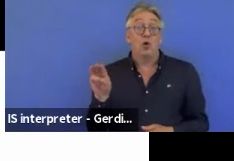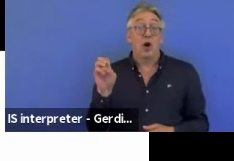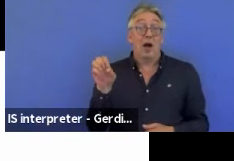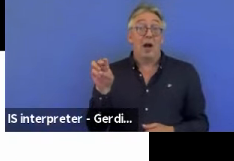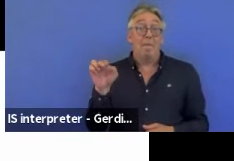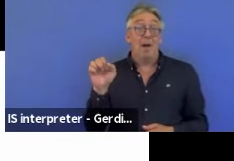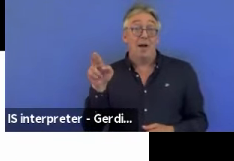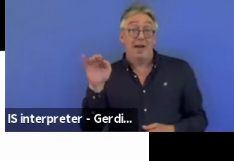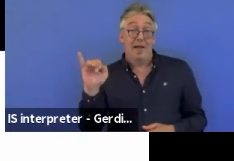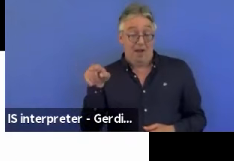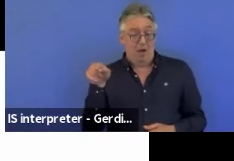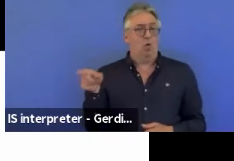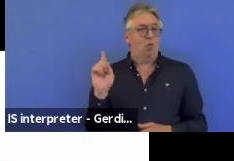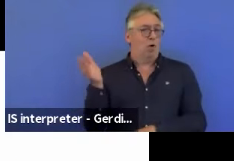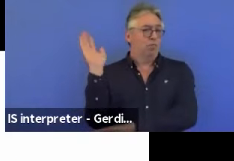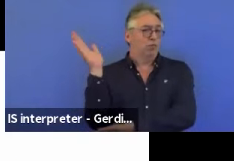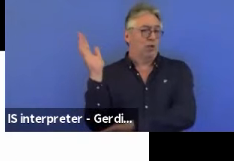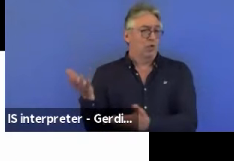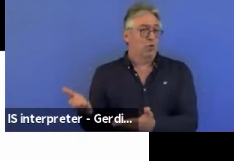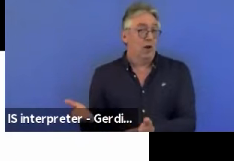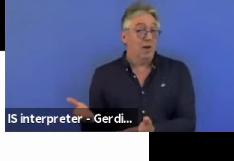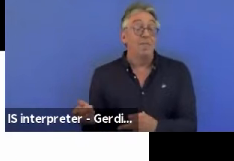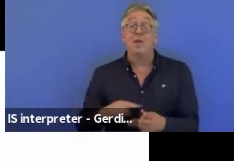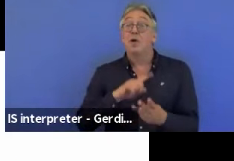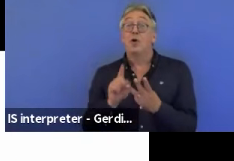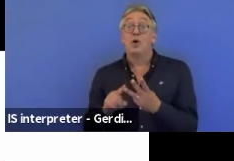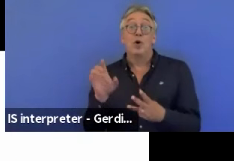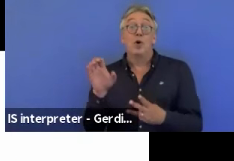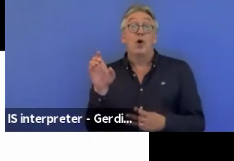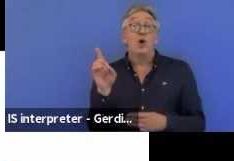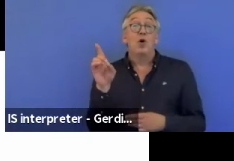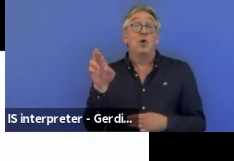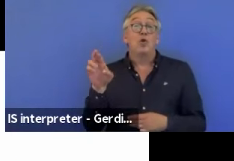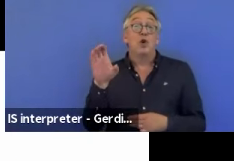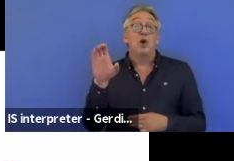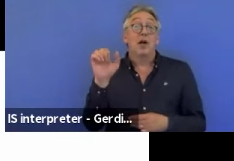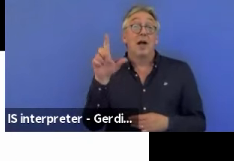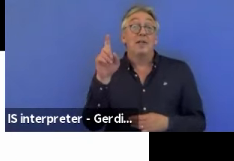will present on our behalf, and Dr. Callista Kahonde.